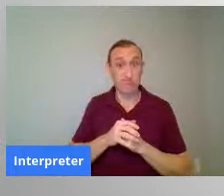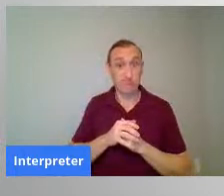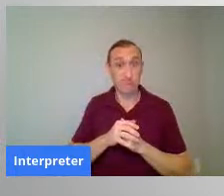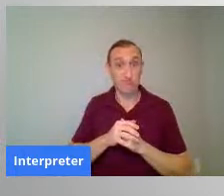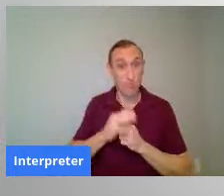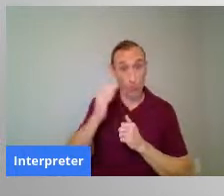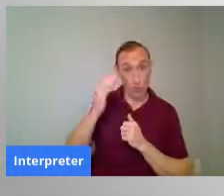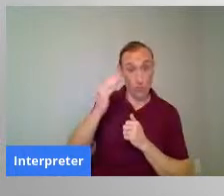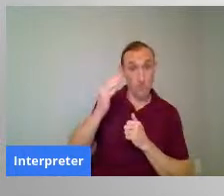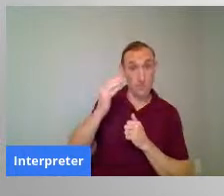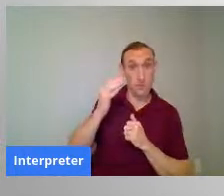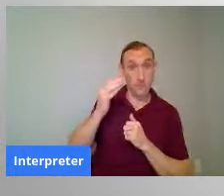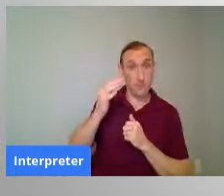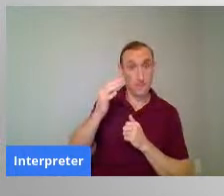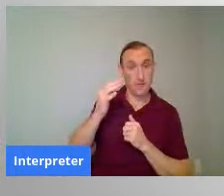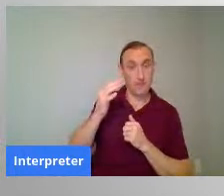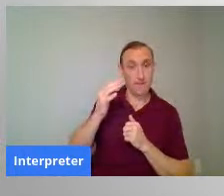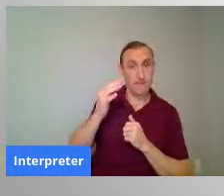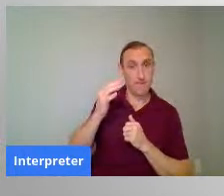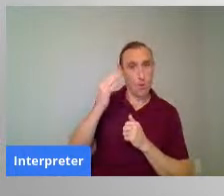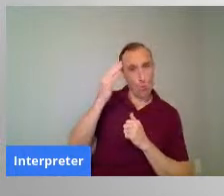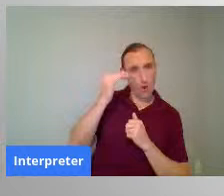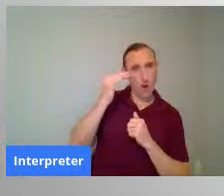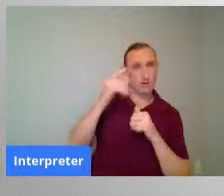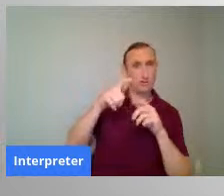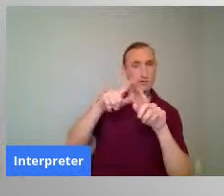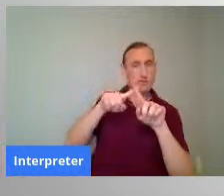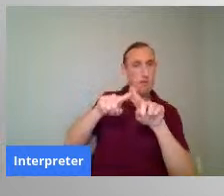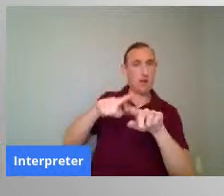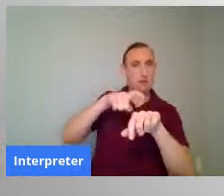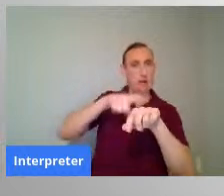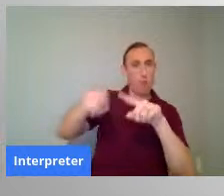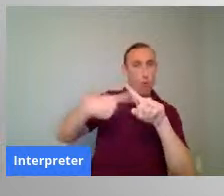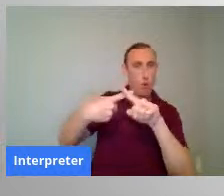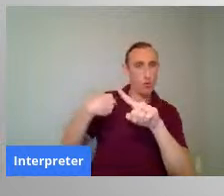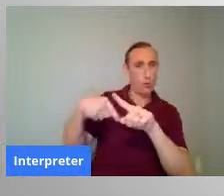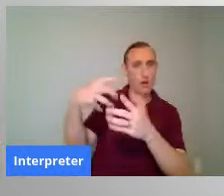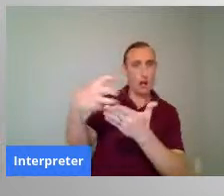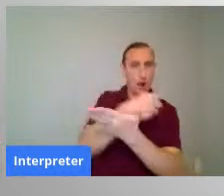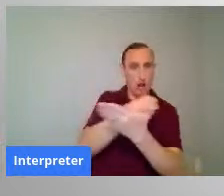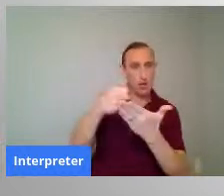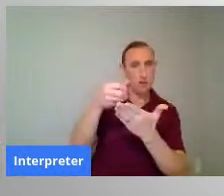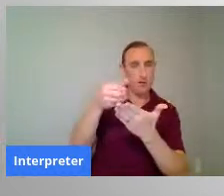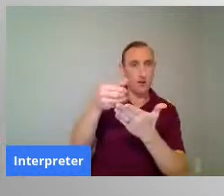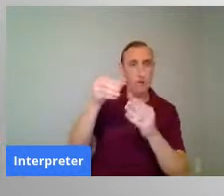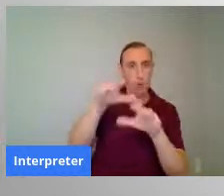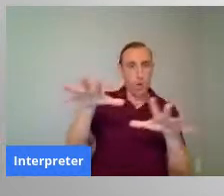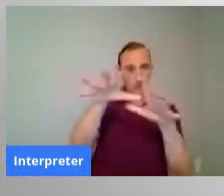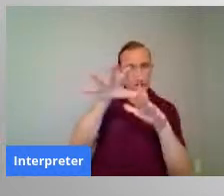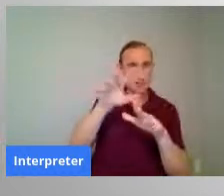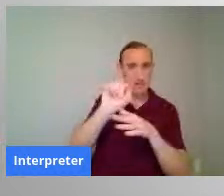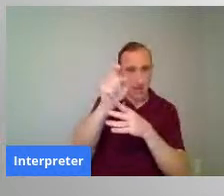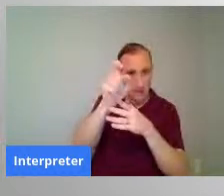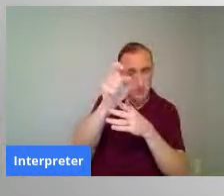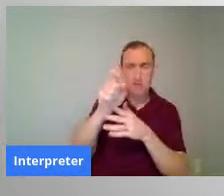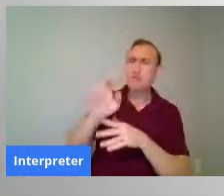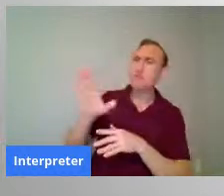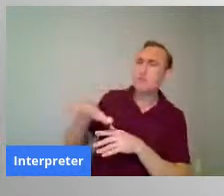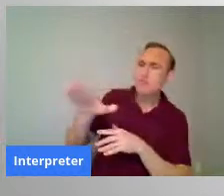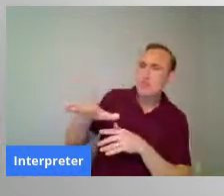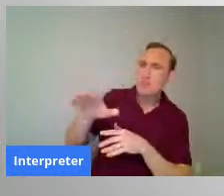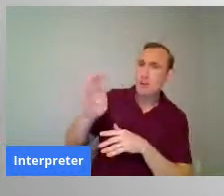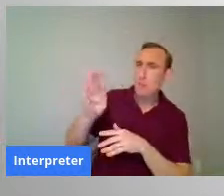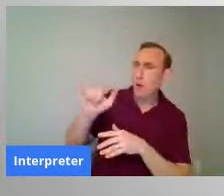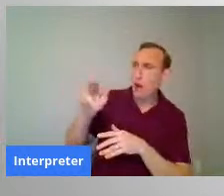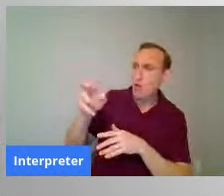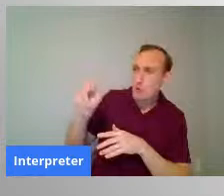just due to the timing of when we collect our property taxes. So Byron, then does that mean that when we're looking